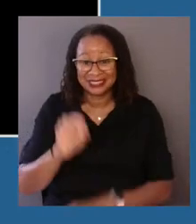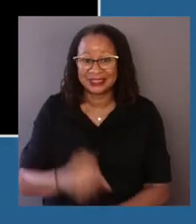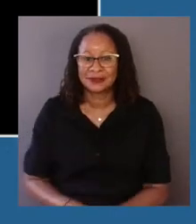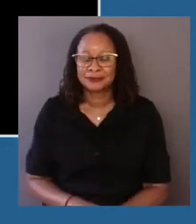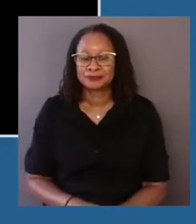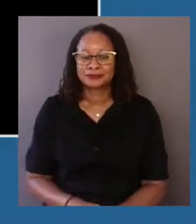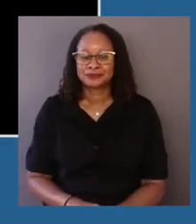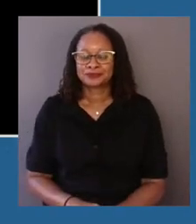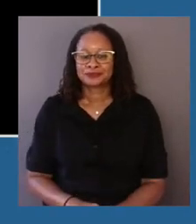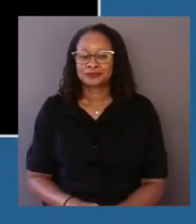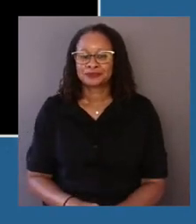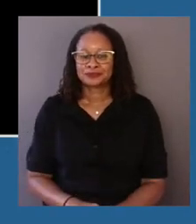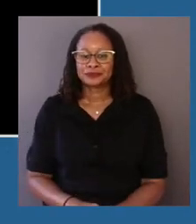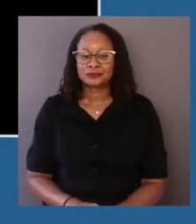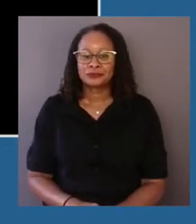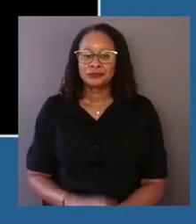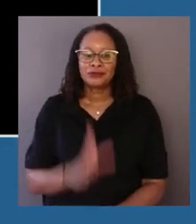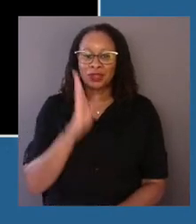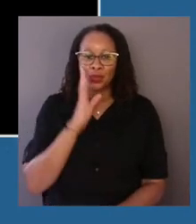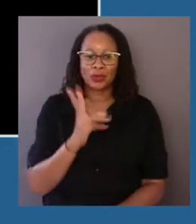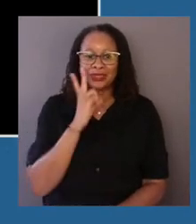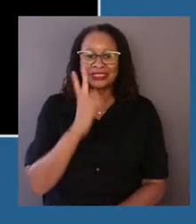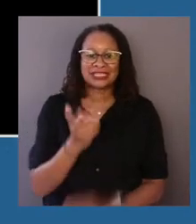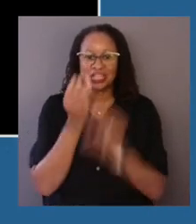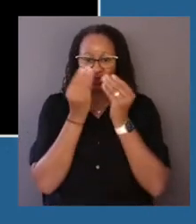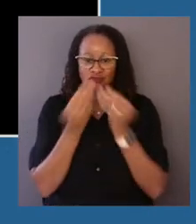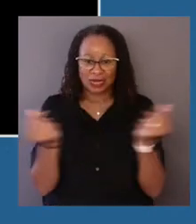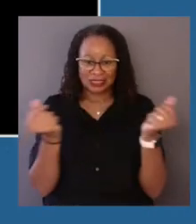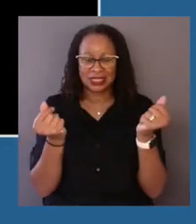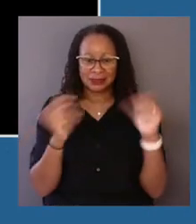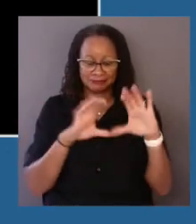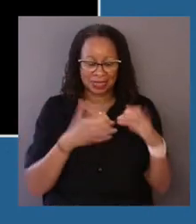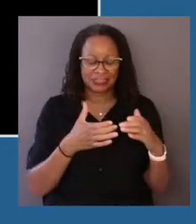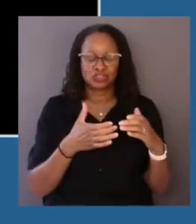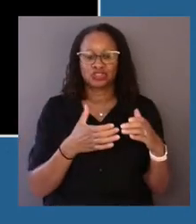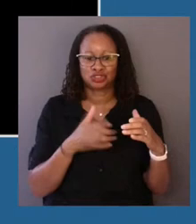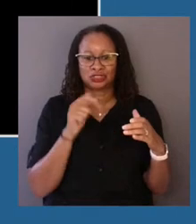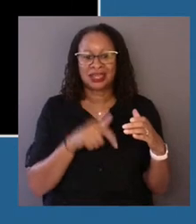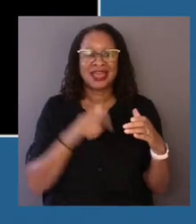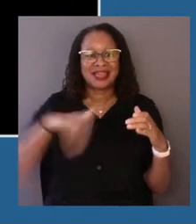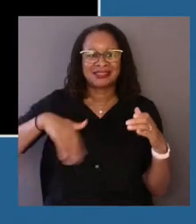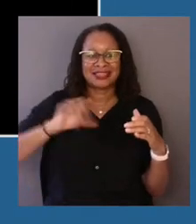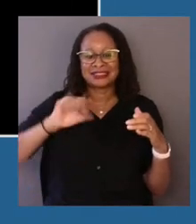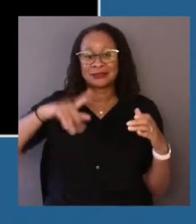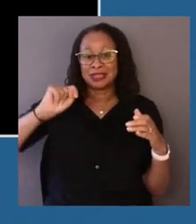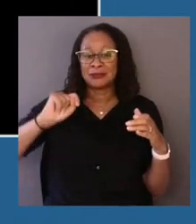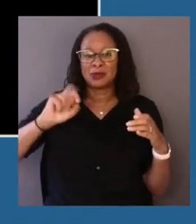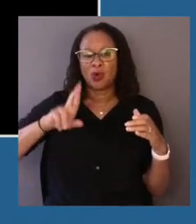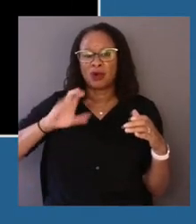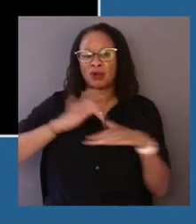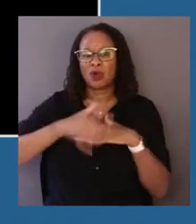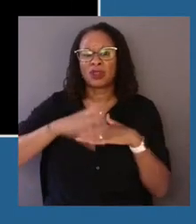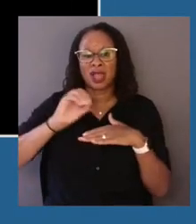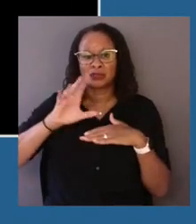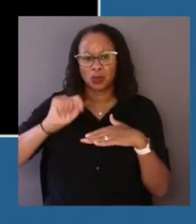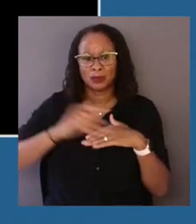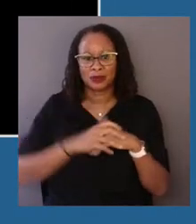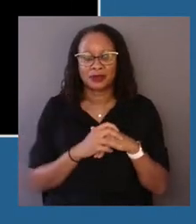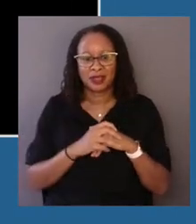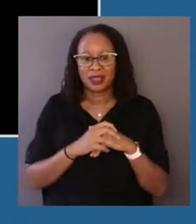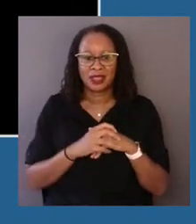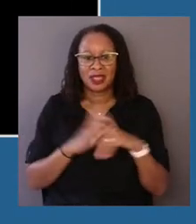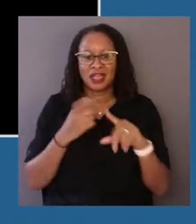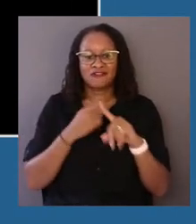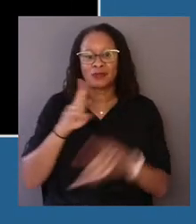We are going to see a reconciliation package in all likelihood sometime in late September or October coming out of the